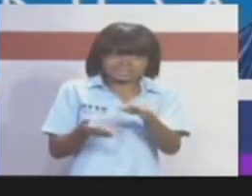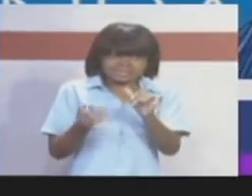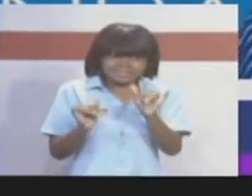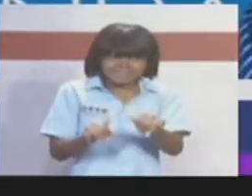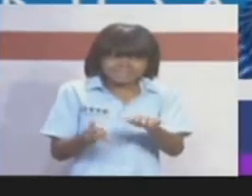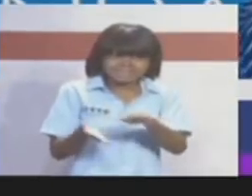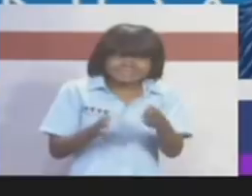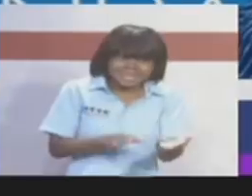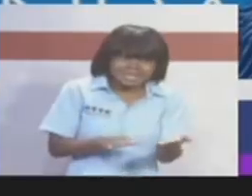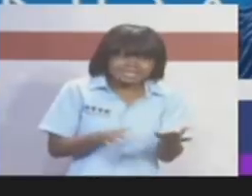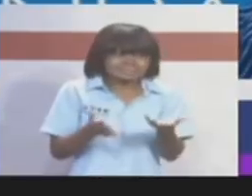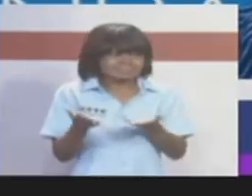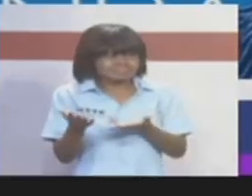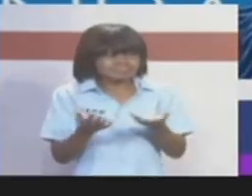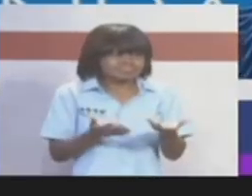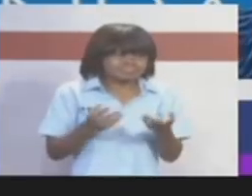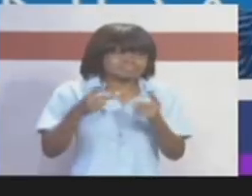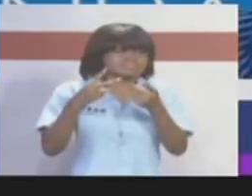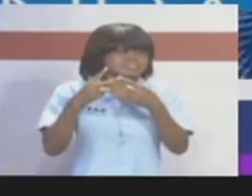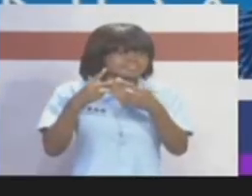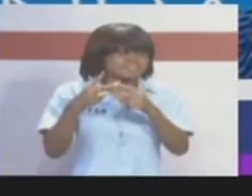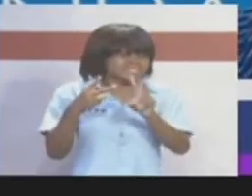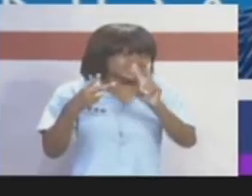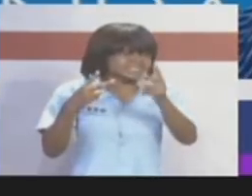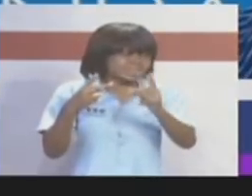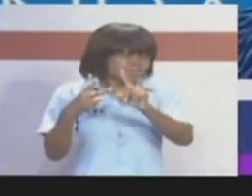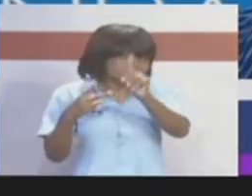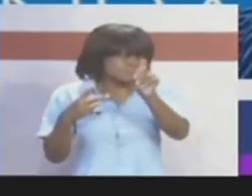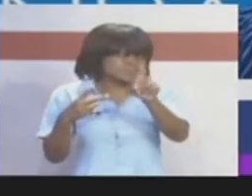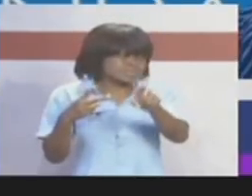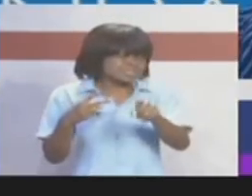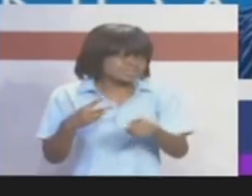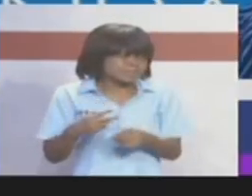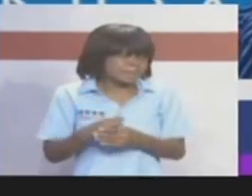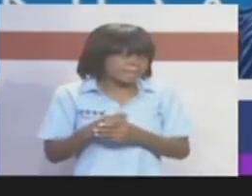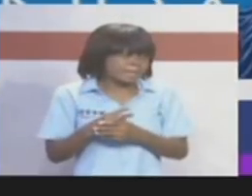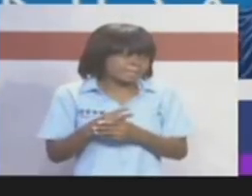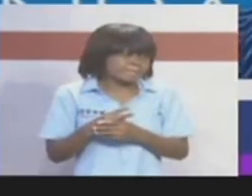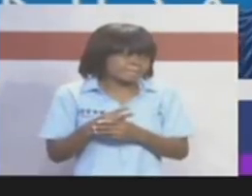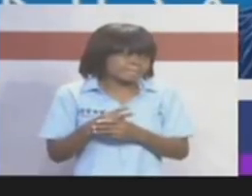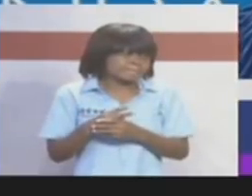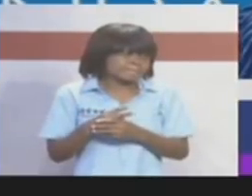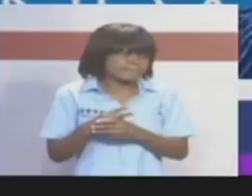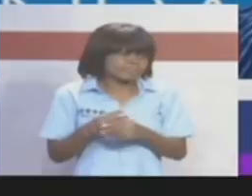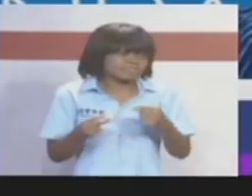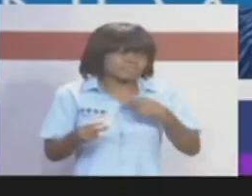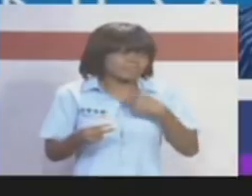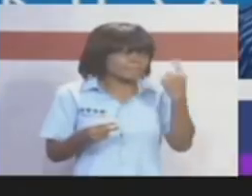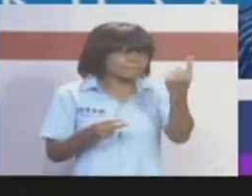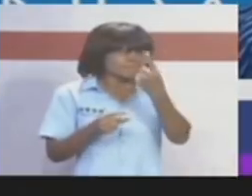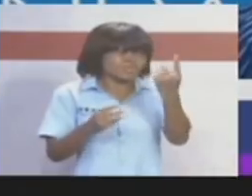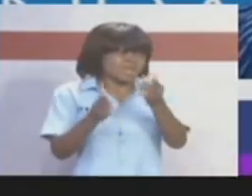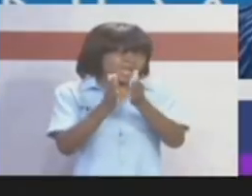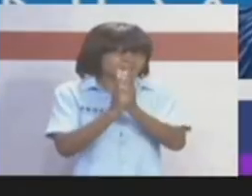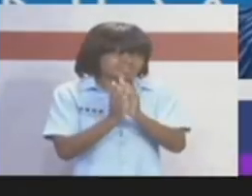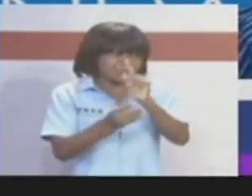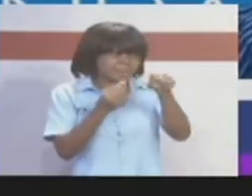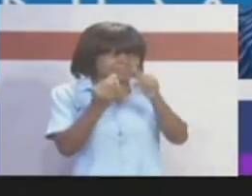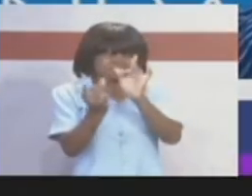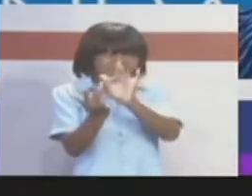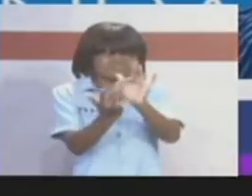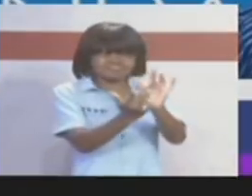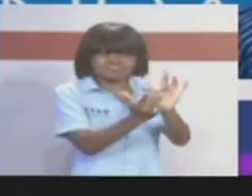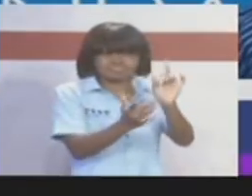my second question is for you again, Dr. Hines. In terms, I always ask about the contact tracing. So I just want to find out again, is there